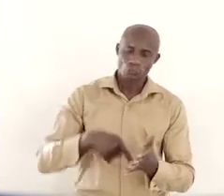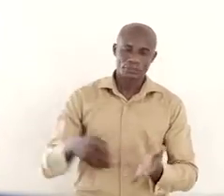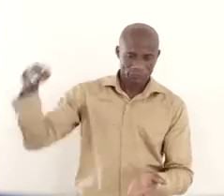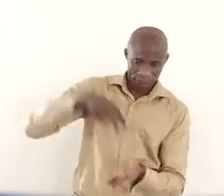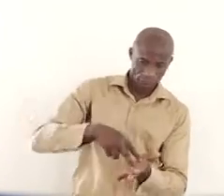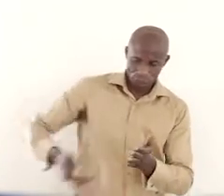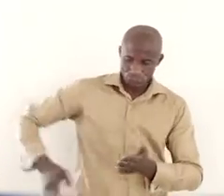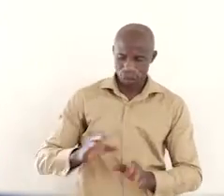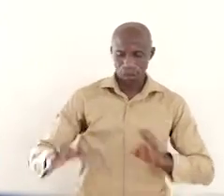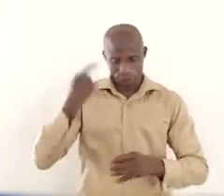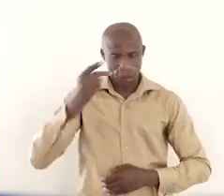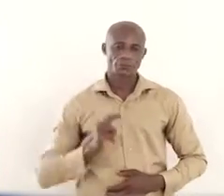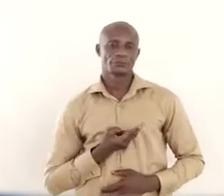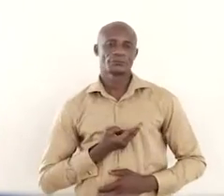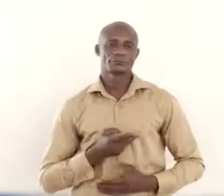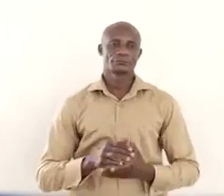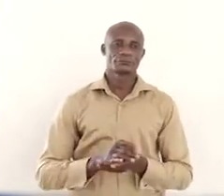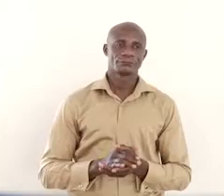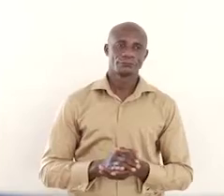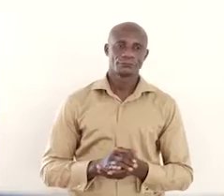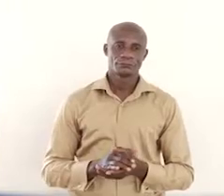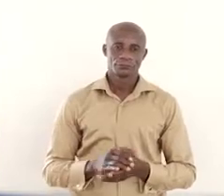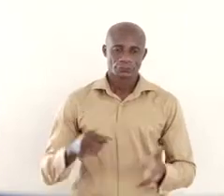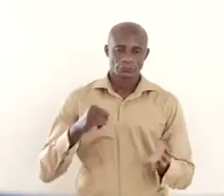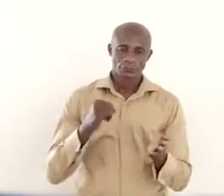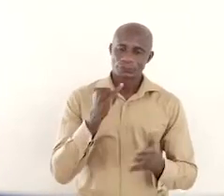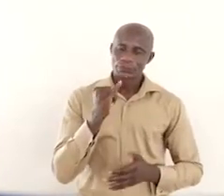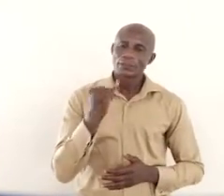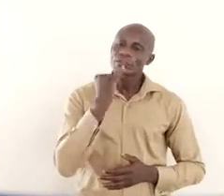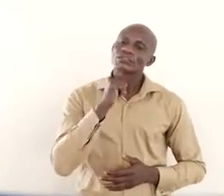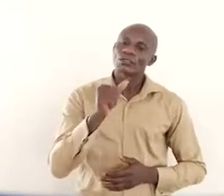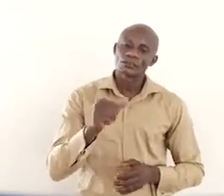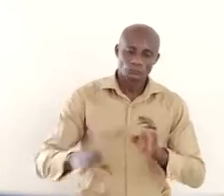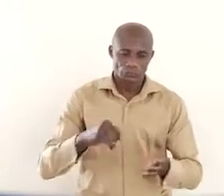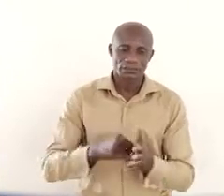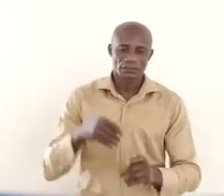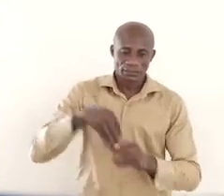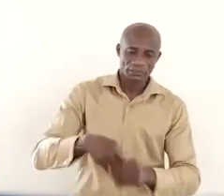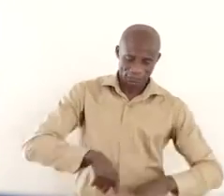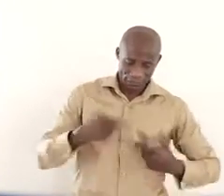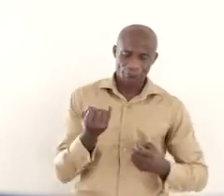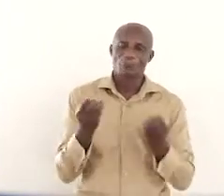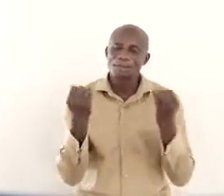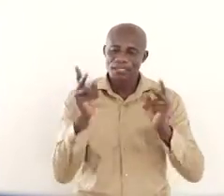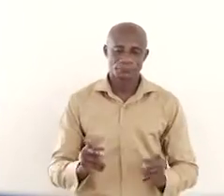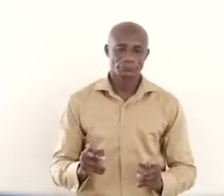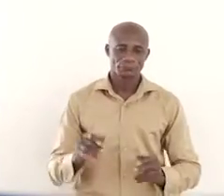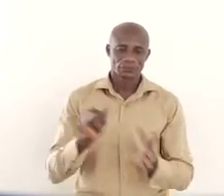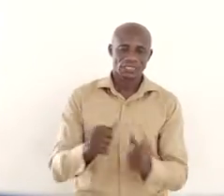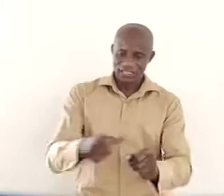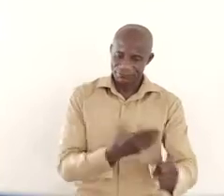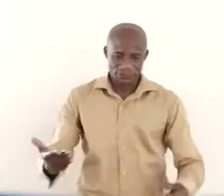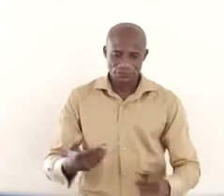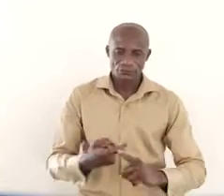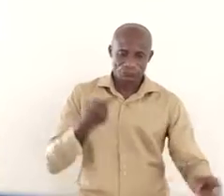resurrection should do for us. It's not doing it in the life of many people, but that is what it should do. That